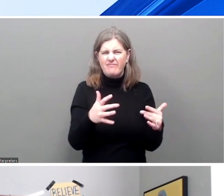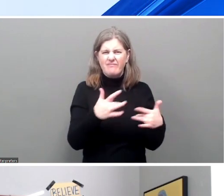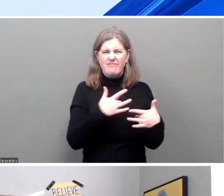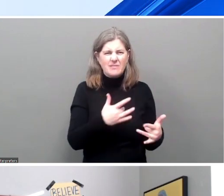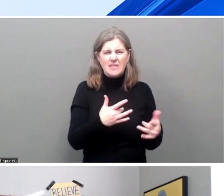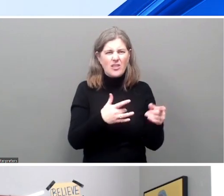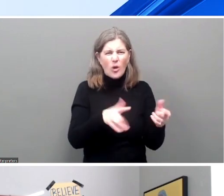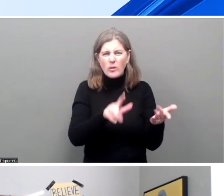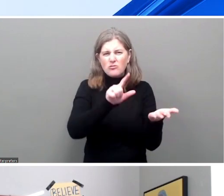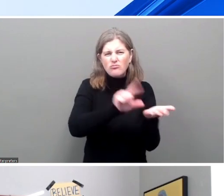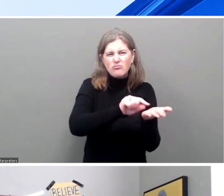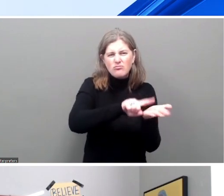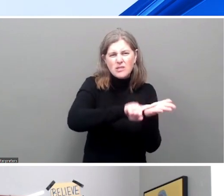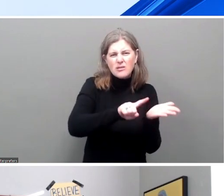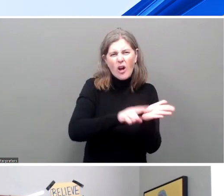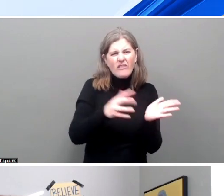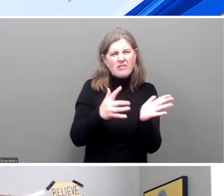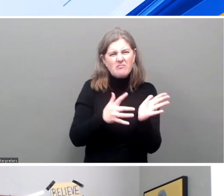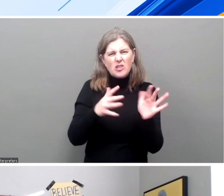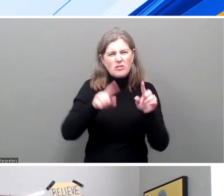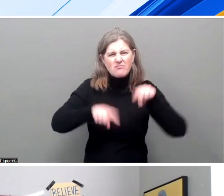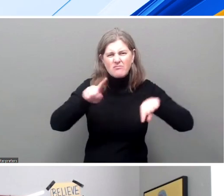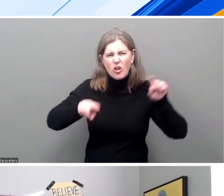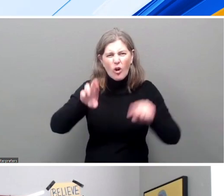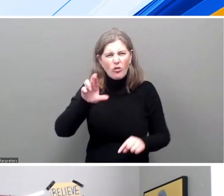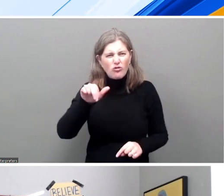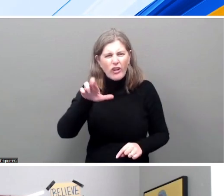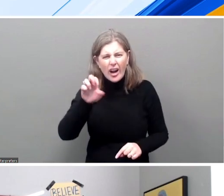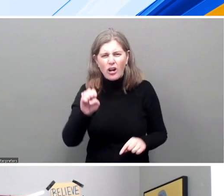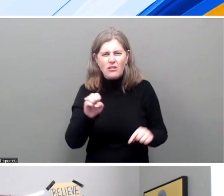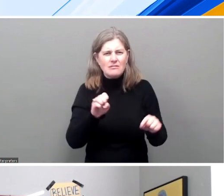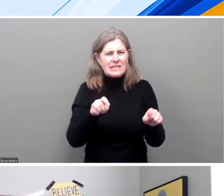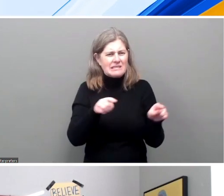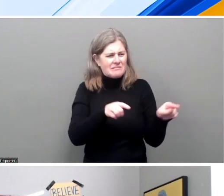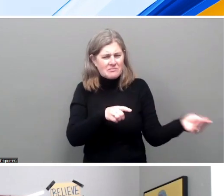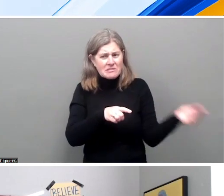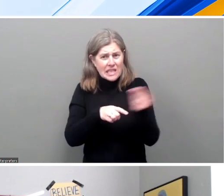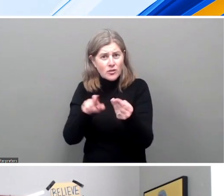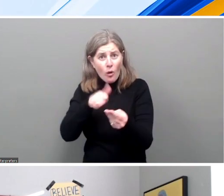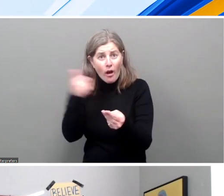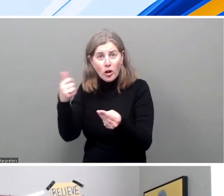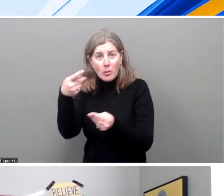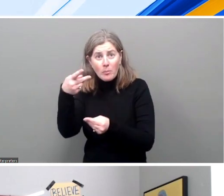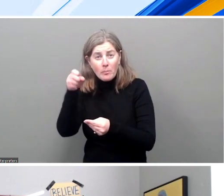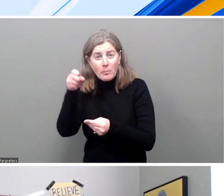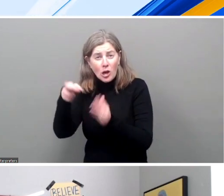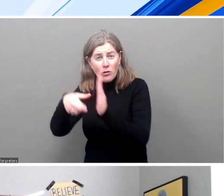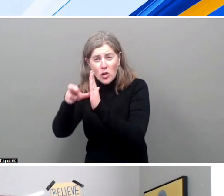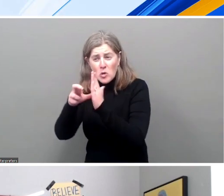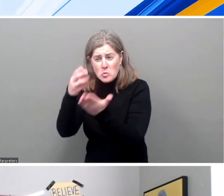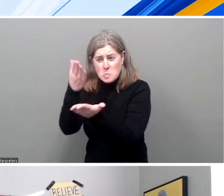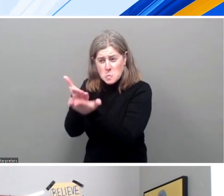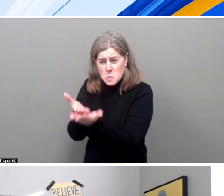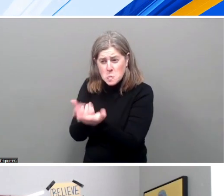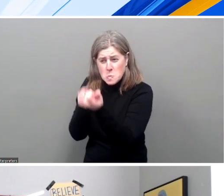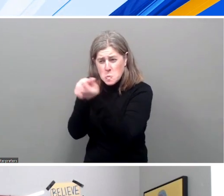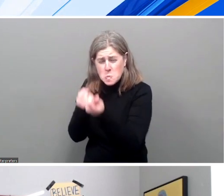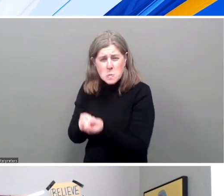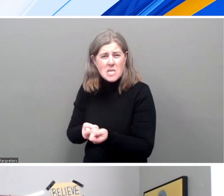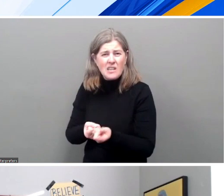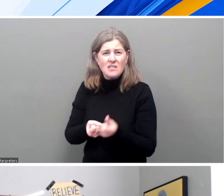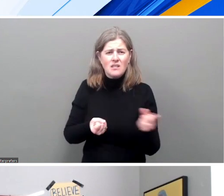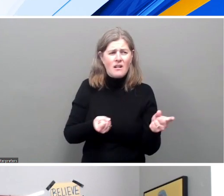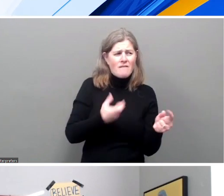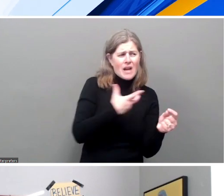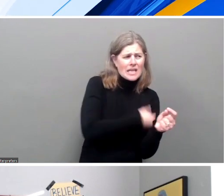non-peer-reviewed papers online about getting the vaccine or getting a booster helps some of them. But